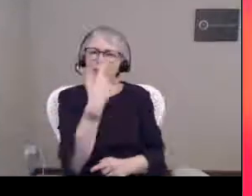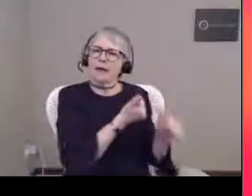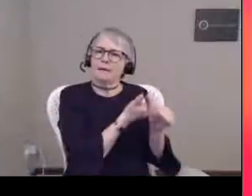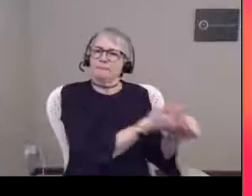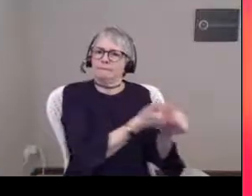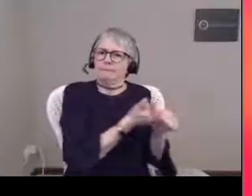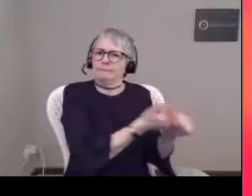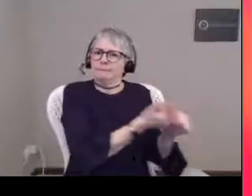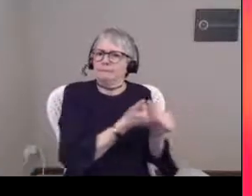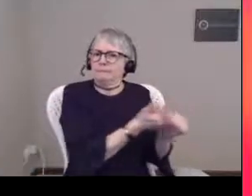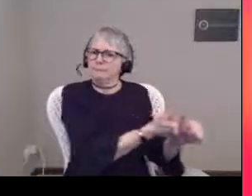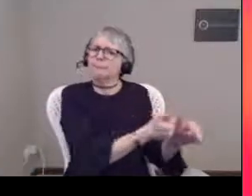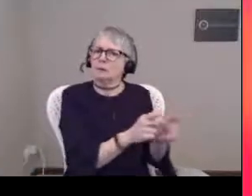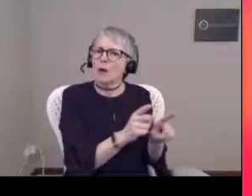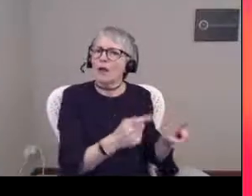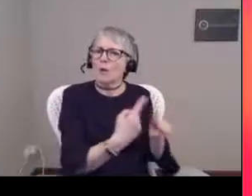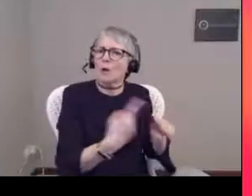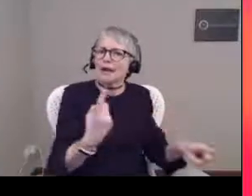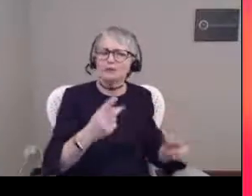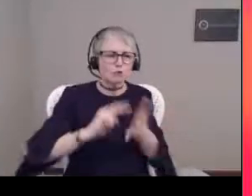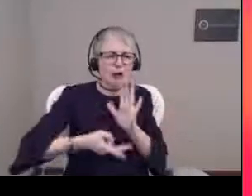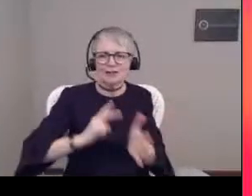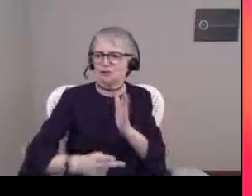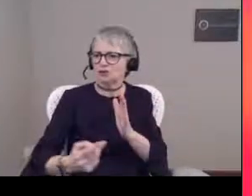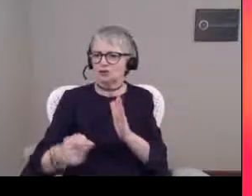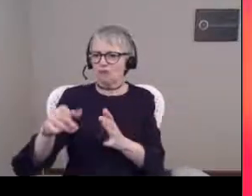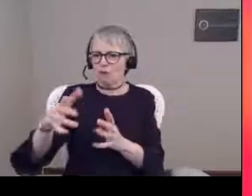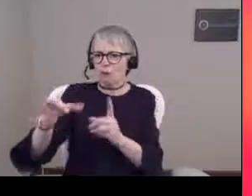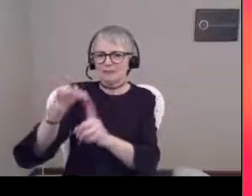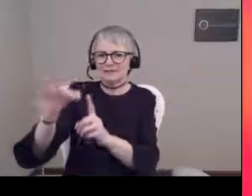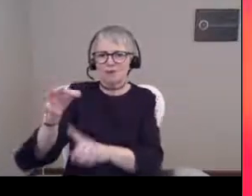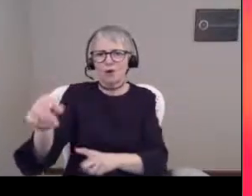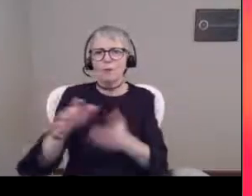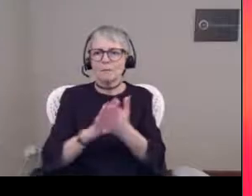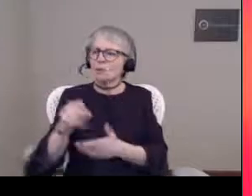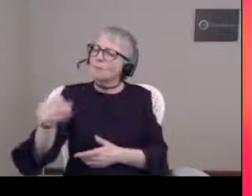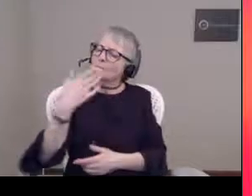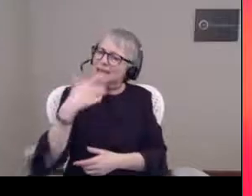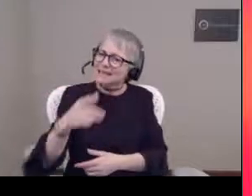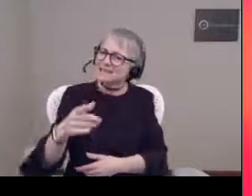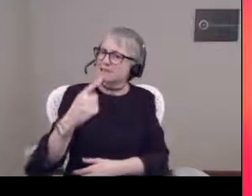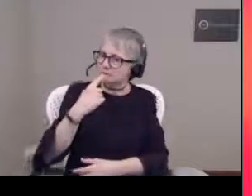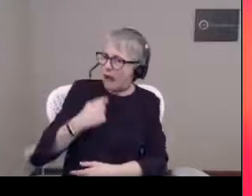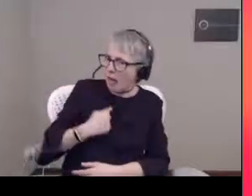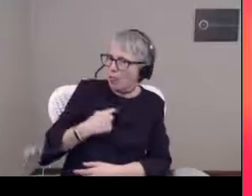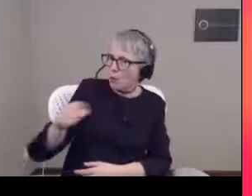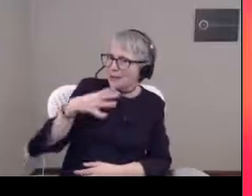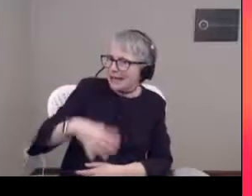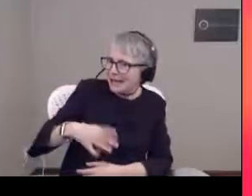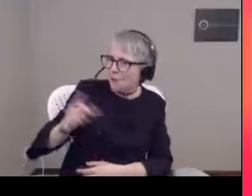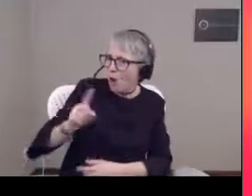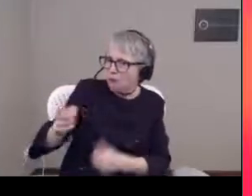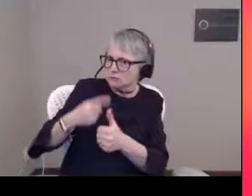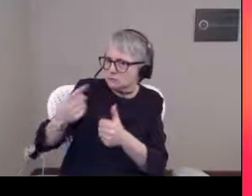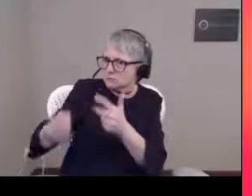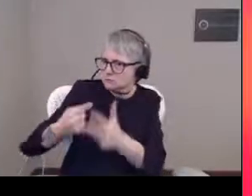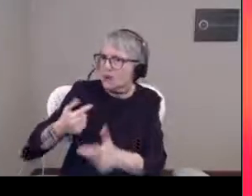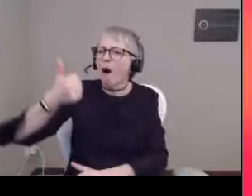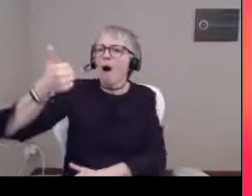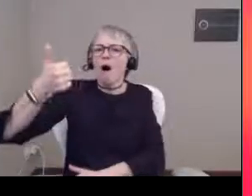can work with very, very quickly. So we would always want people just to be very honest with us and say, I need this support, or this amount